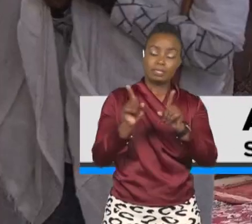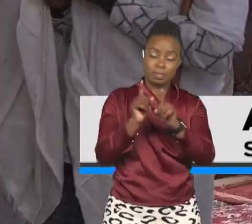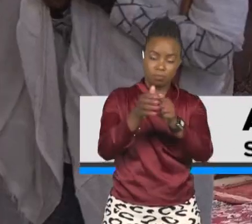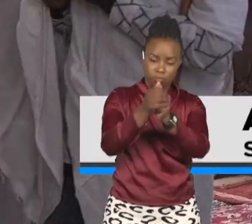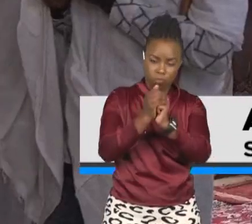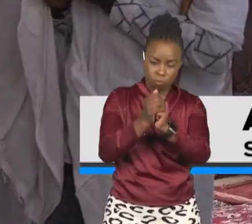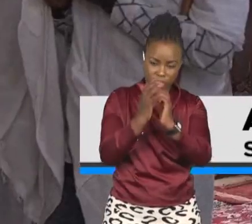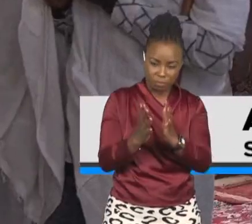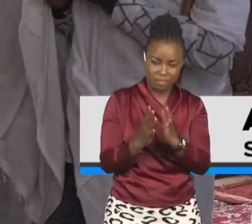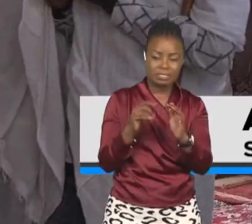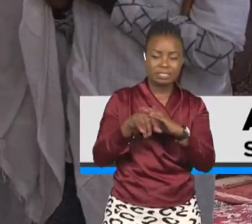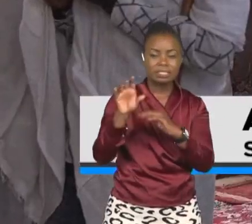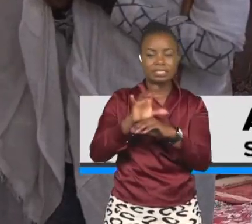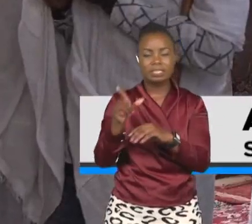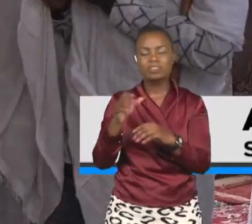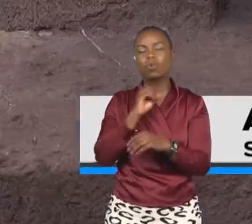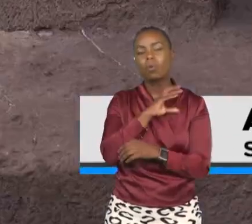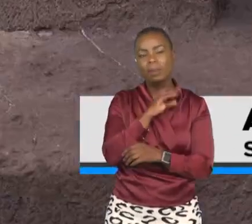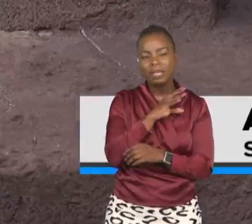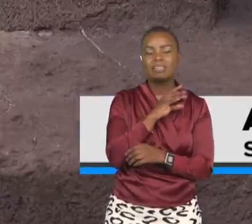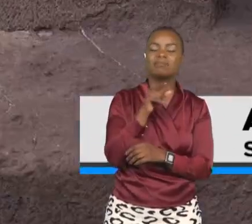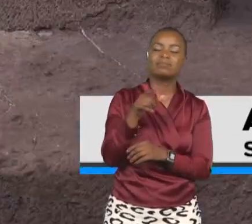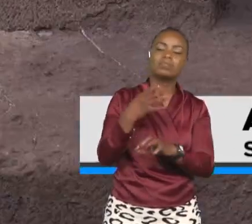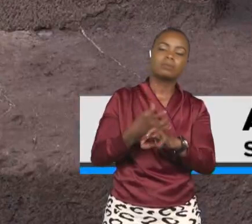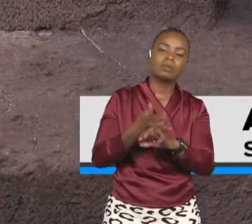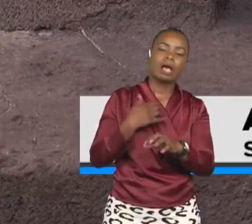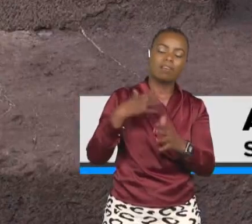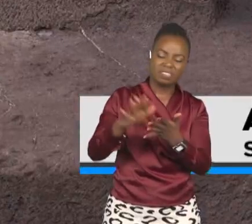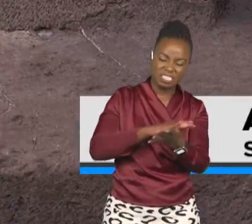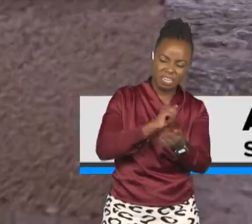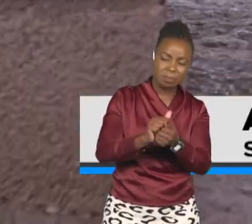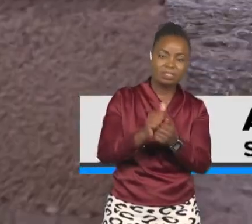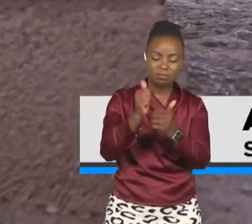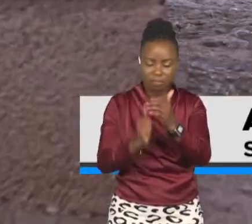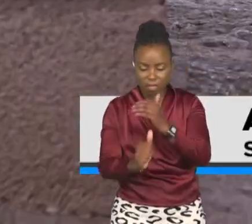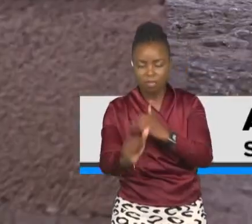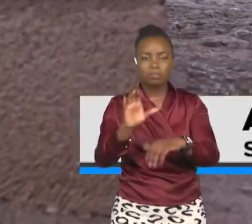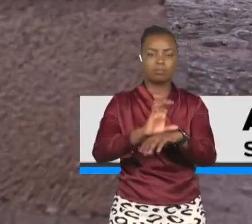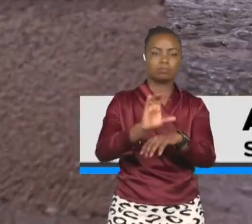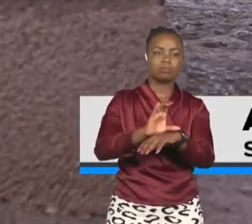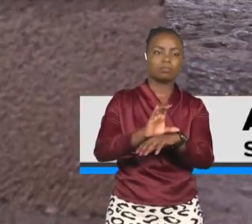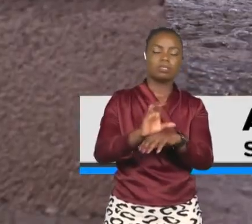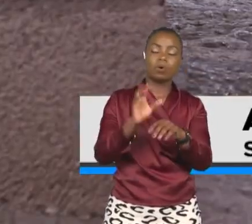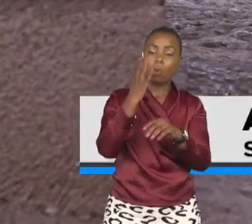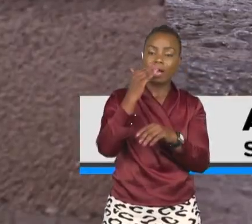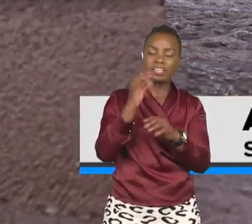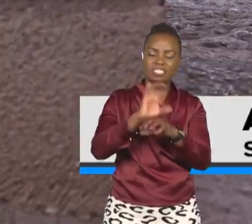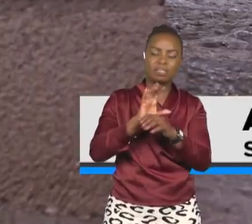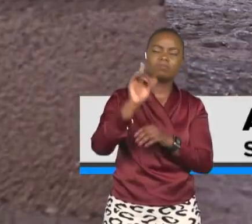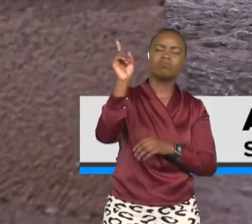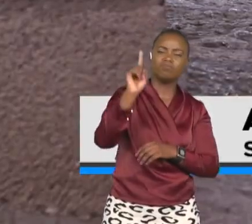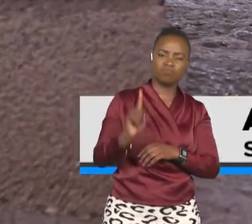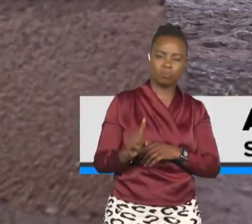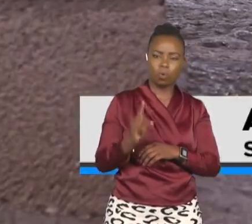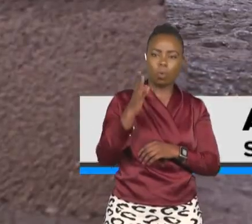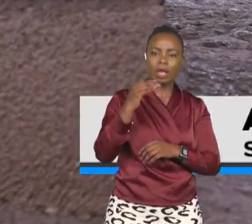the complex complain the shelter's heavy support pillars have damaged the underground Trinity Chapel, its roof cracking under the weight of the